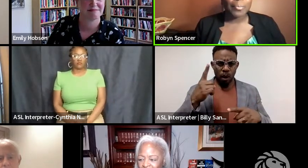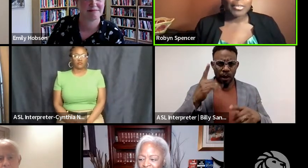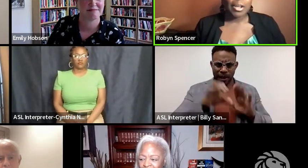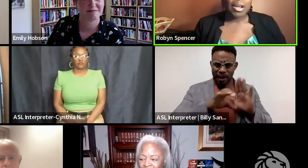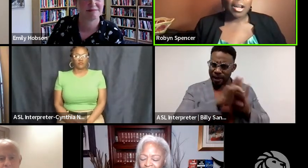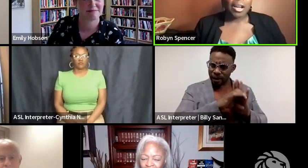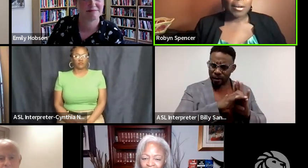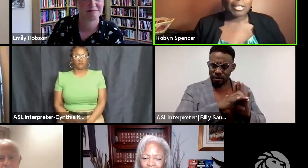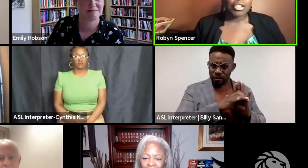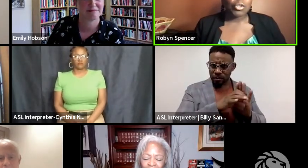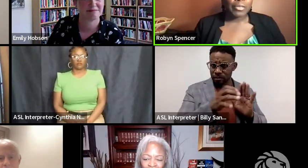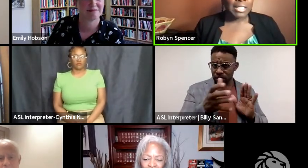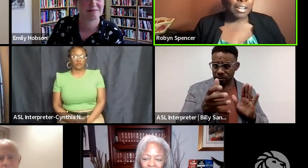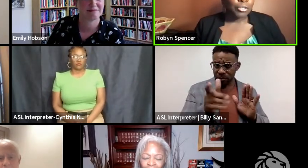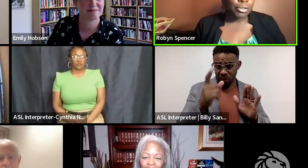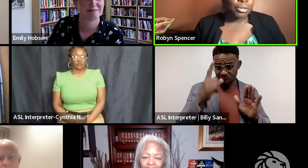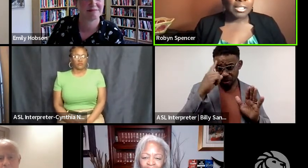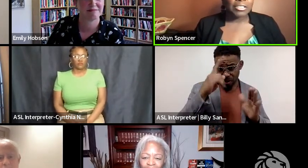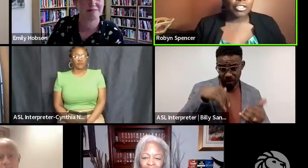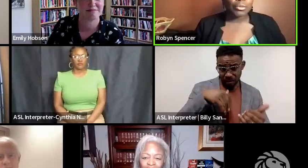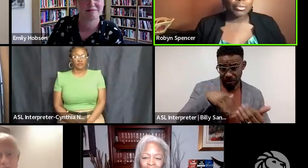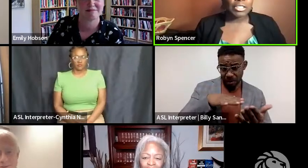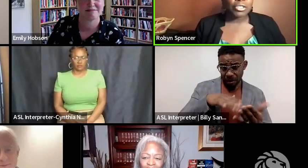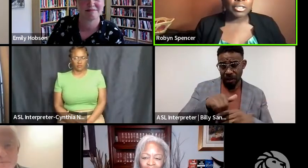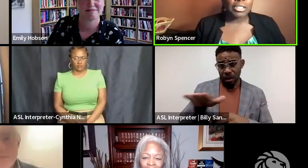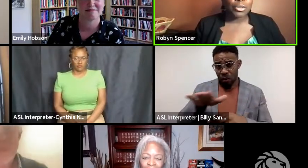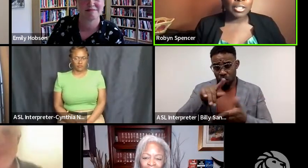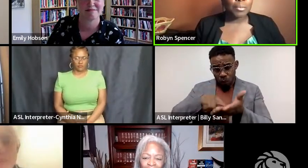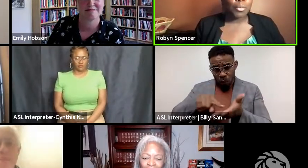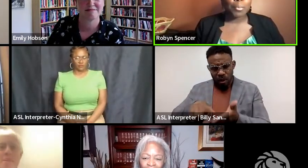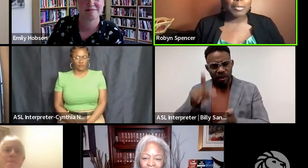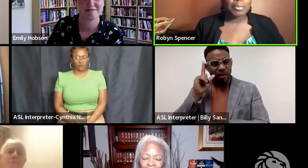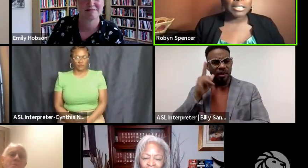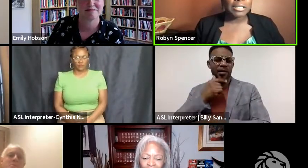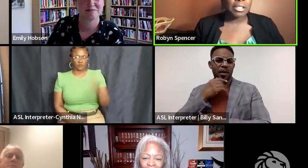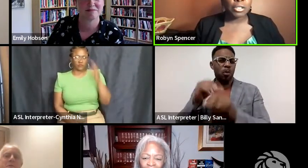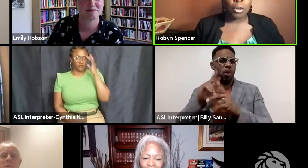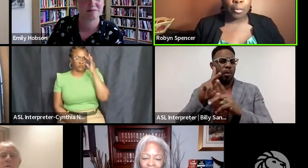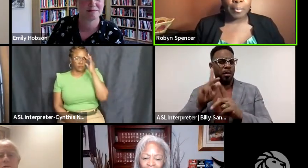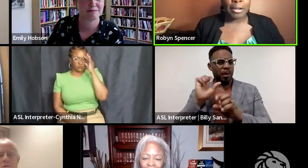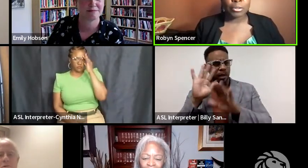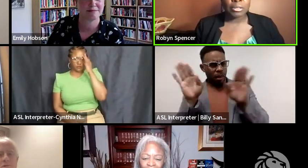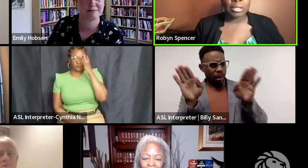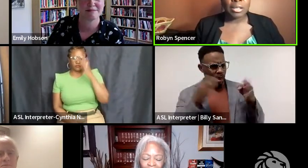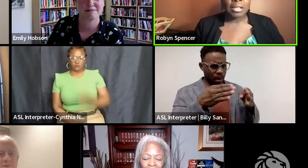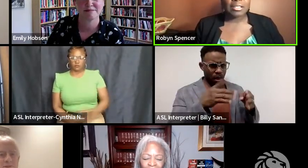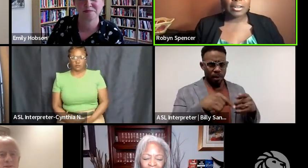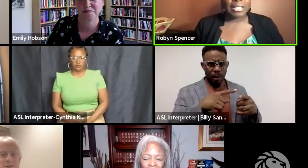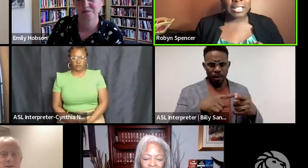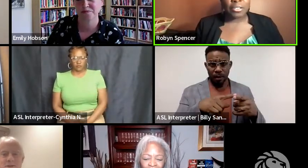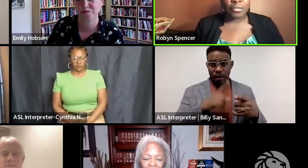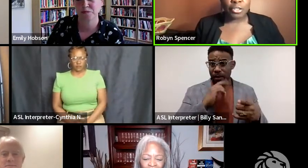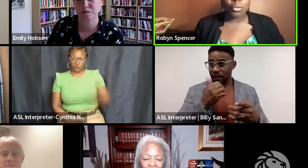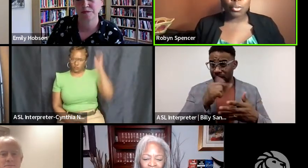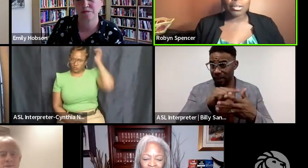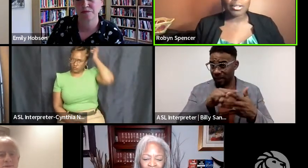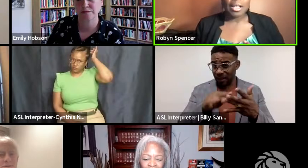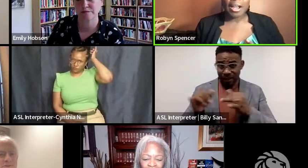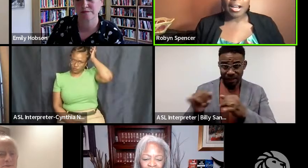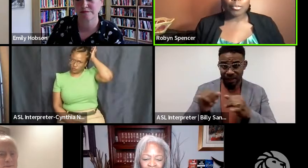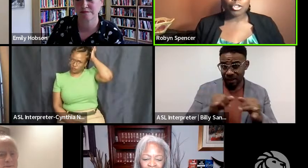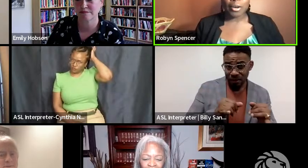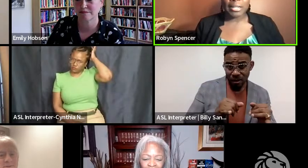character that you have encountered in your research that you think more people need to know about? Is there any